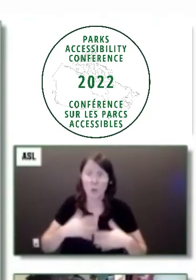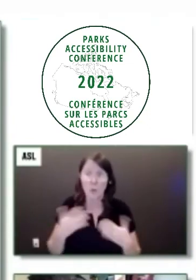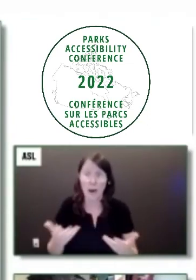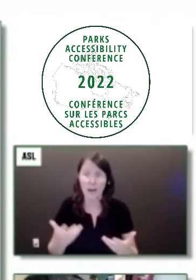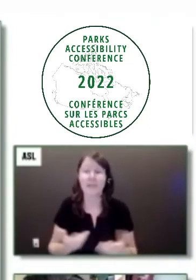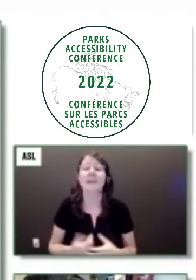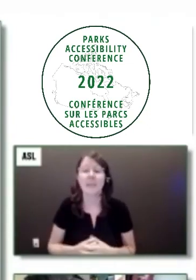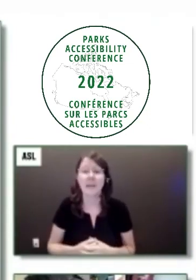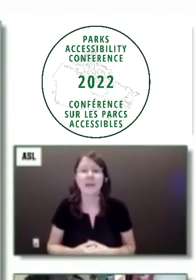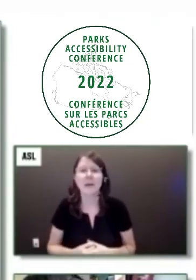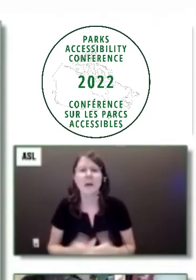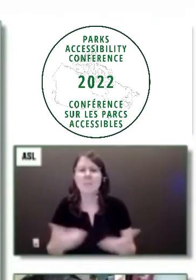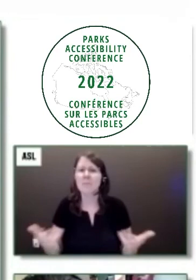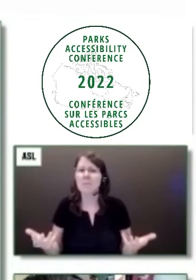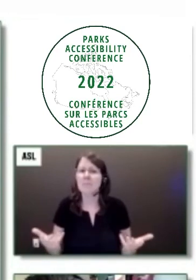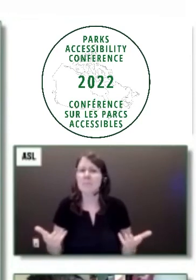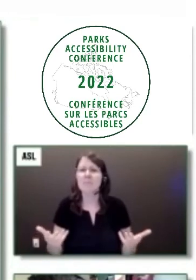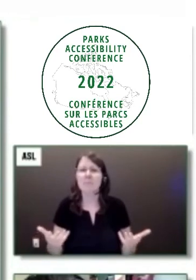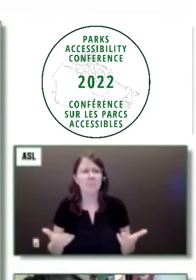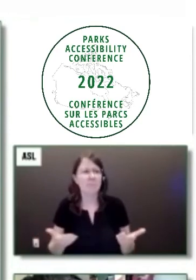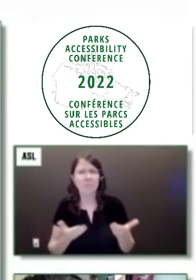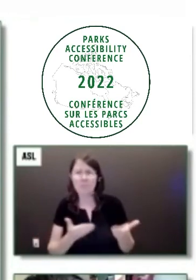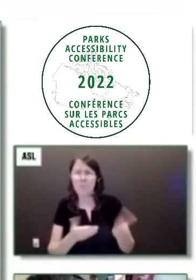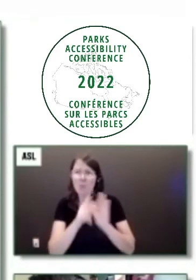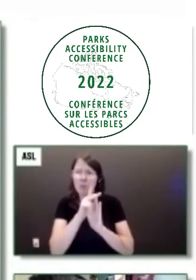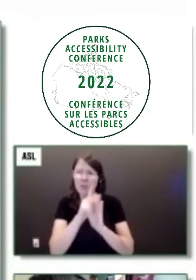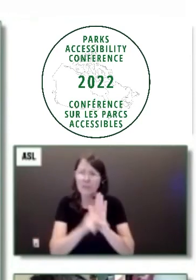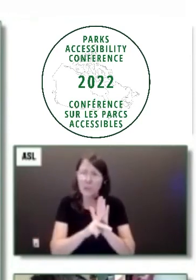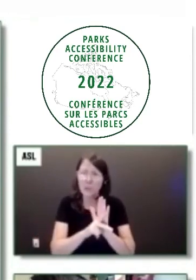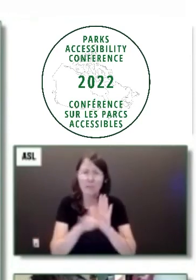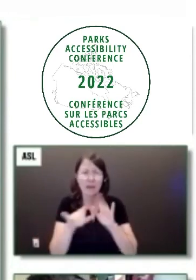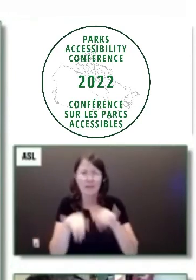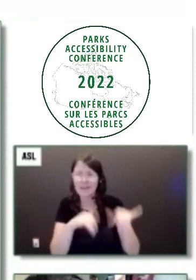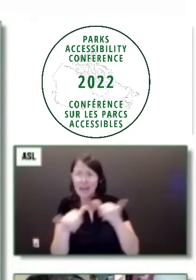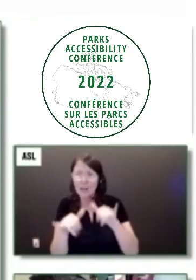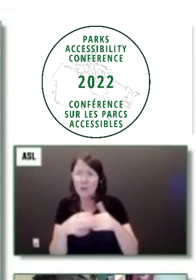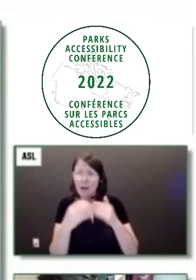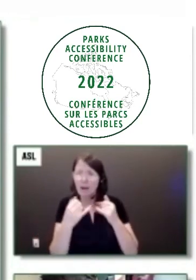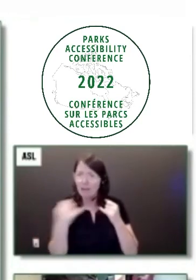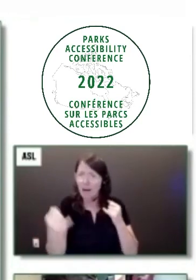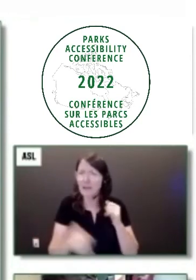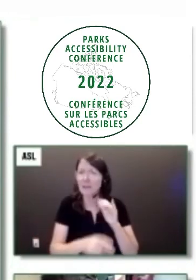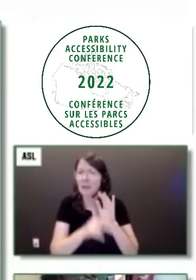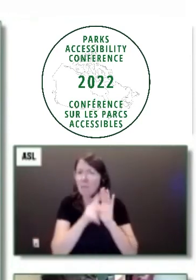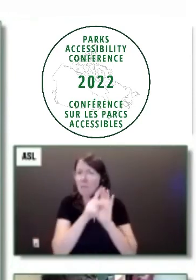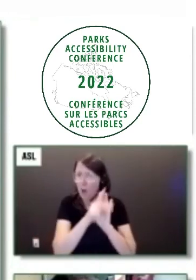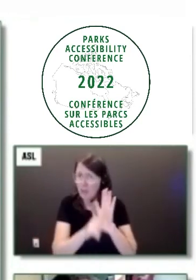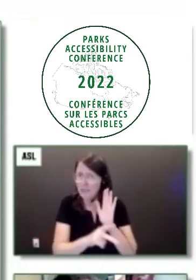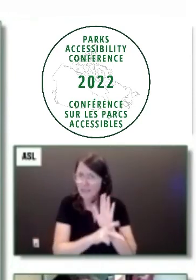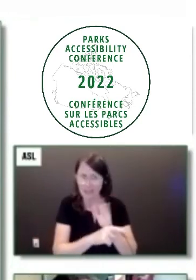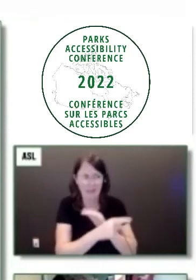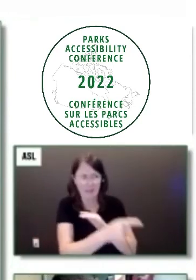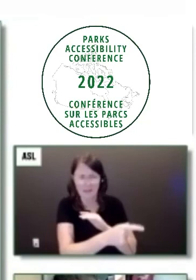Basically, what principles, standards, guidelines, and policies are used in the evaluation and design of accessible